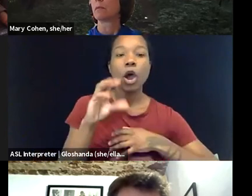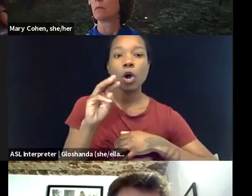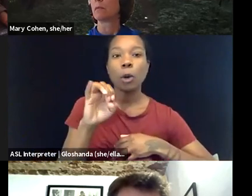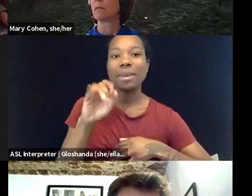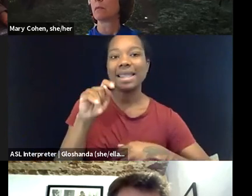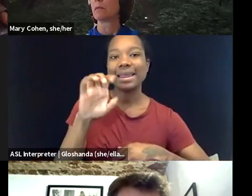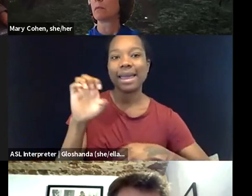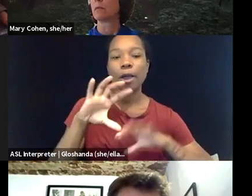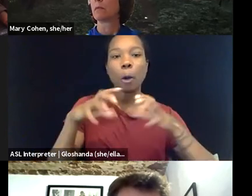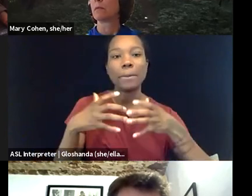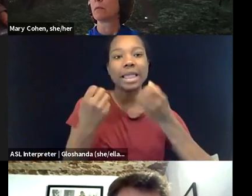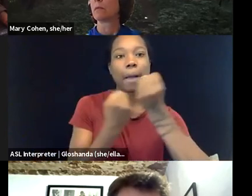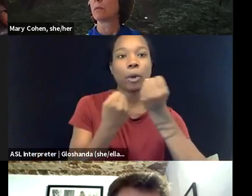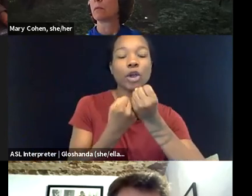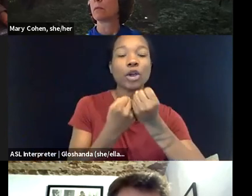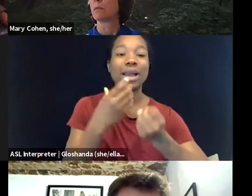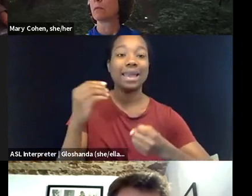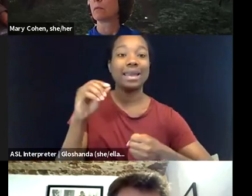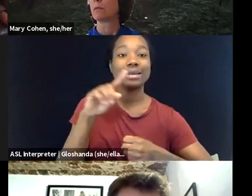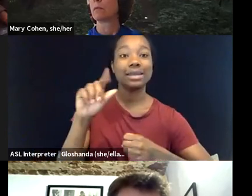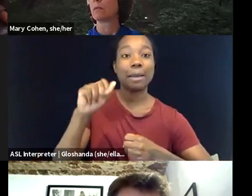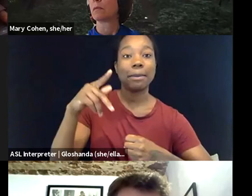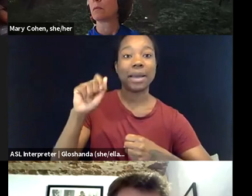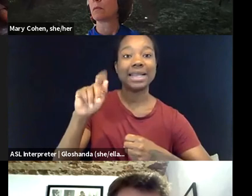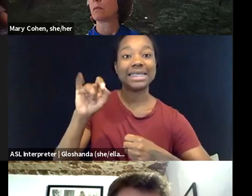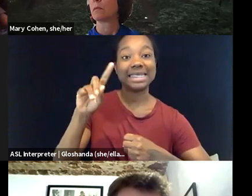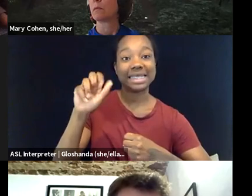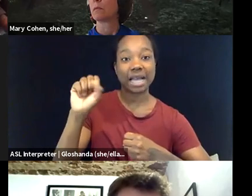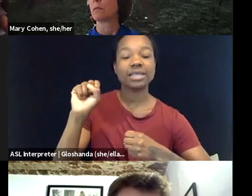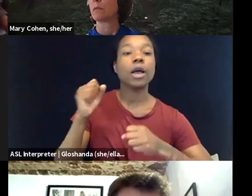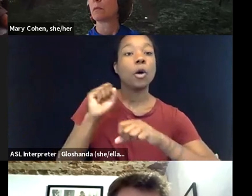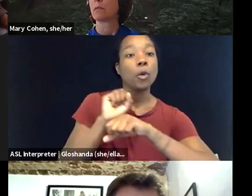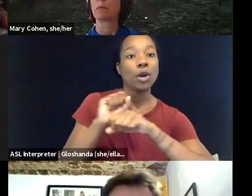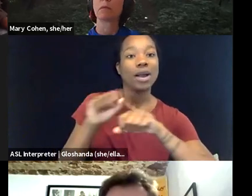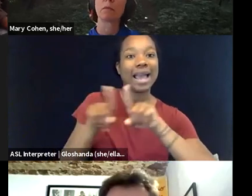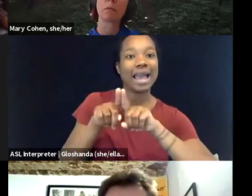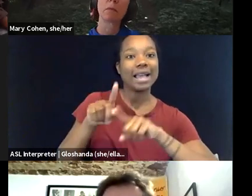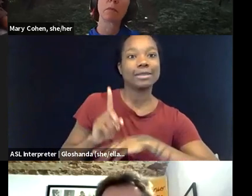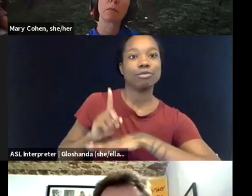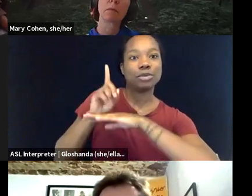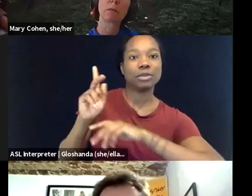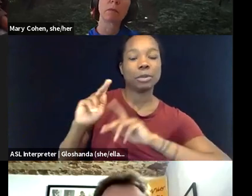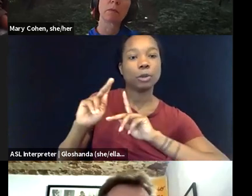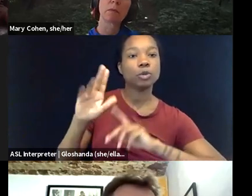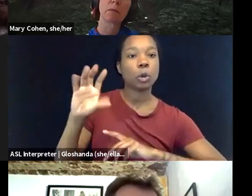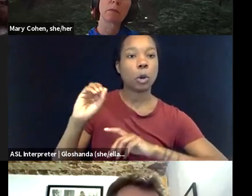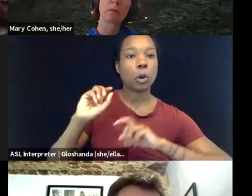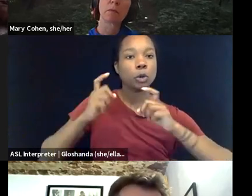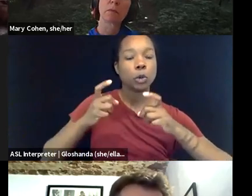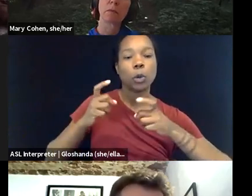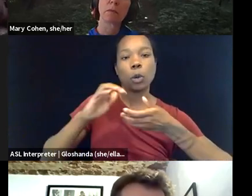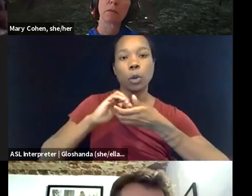Zapatistas, work as privileged folks to co-donor organize